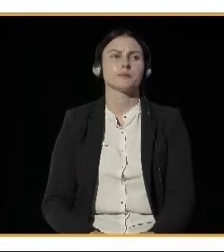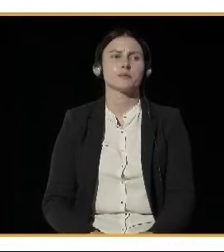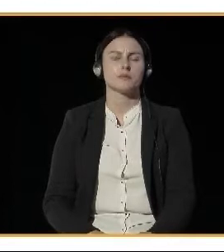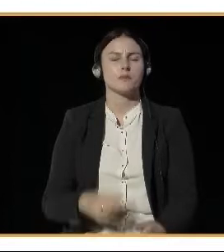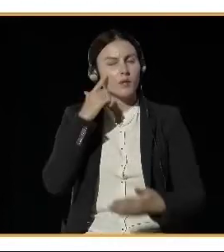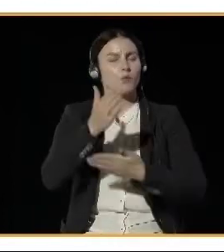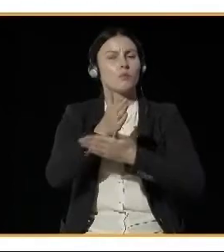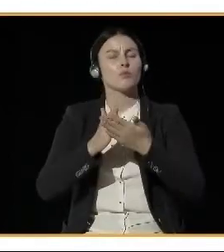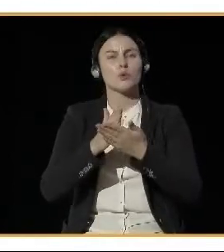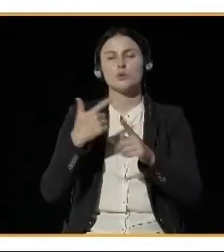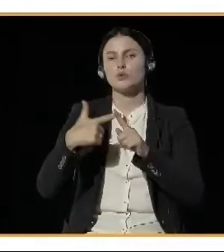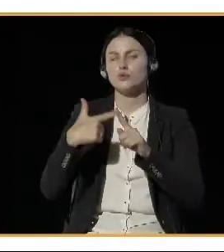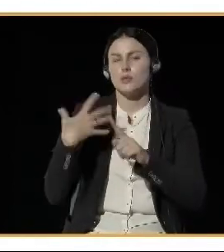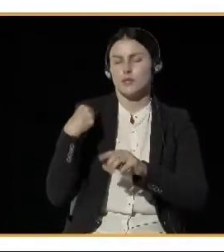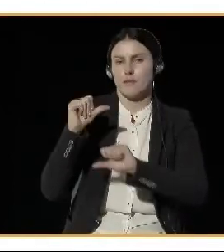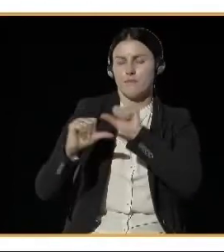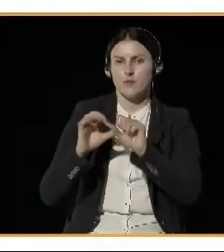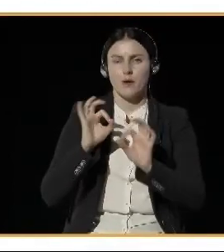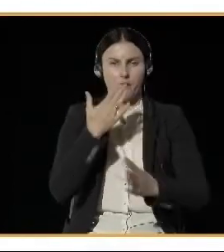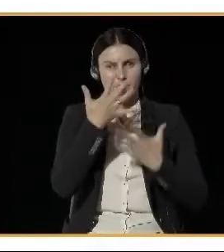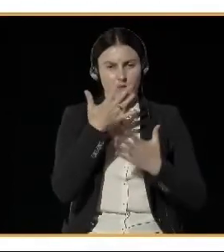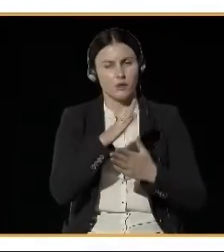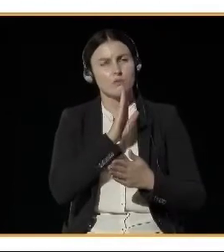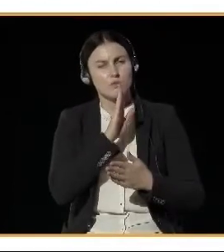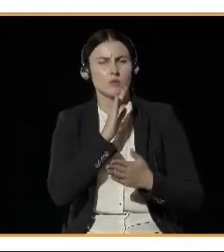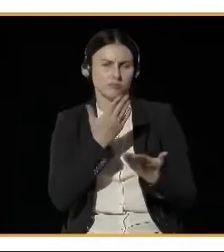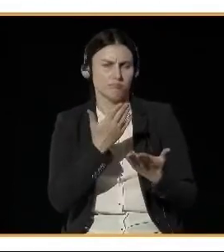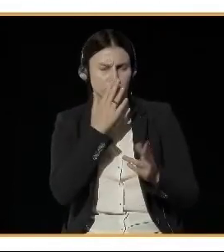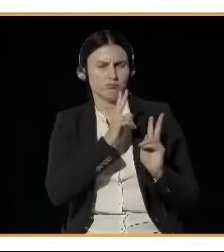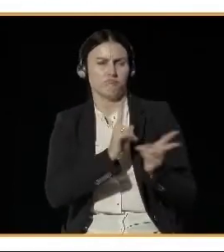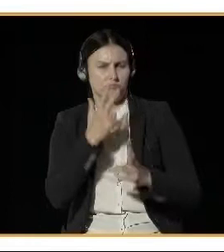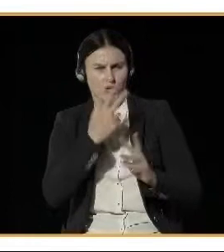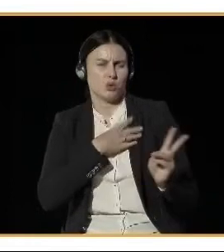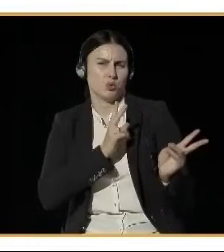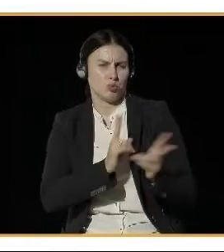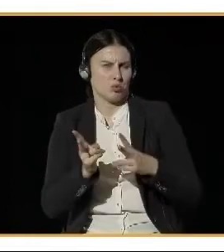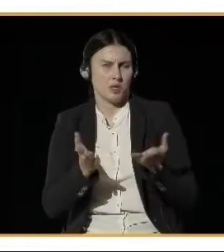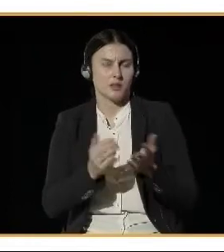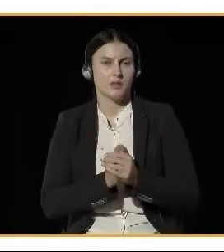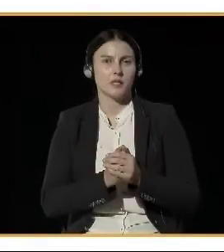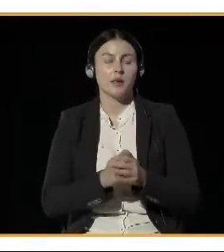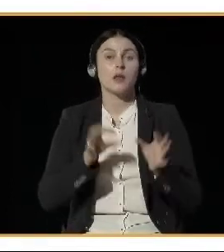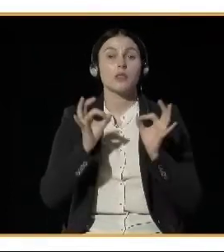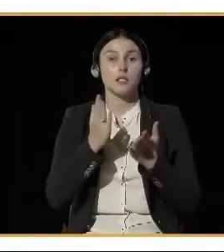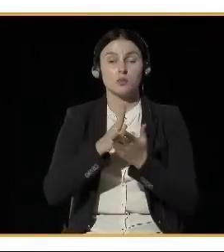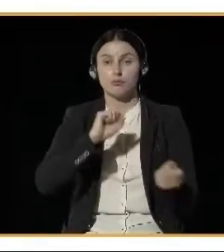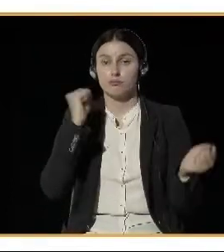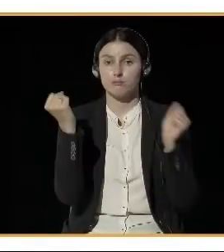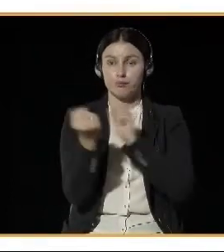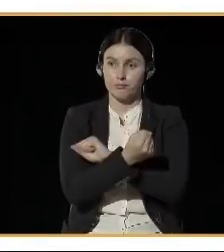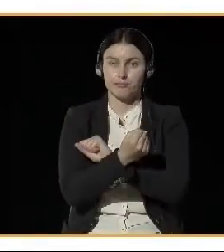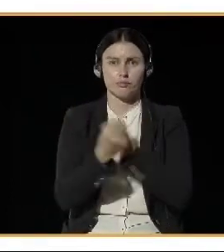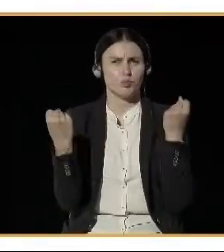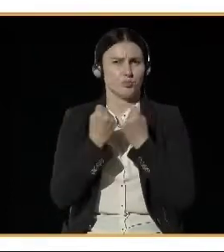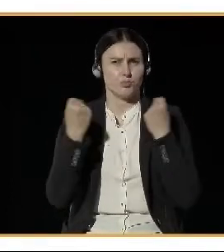a shape like a traditional pyramid, but it is changing very fast because of two forces.